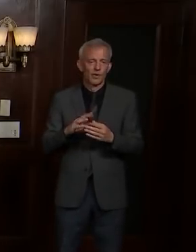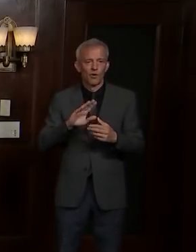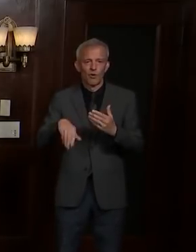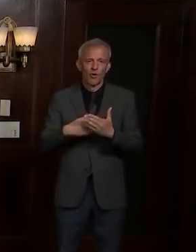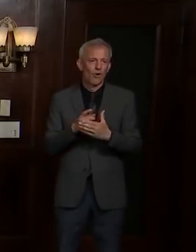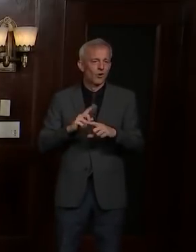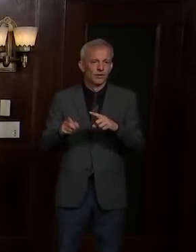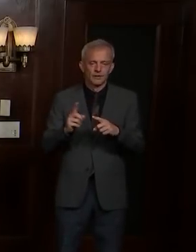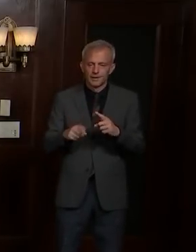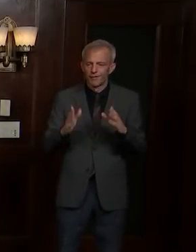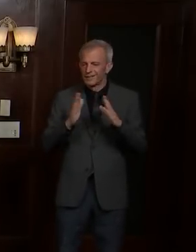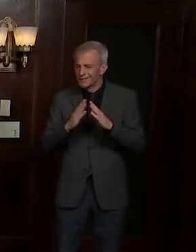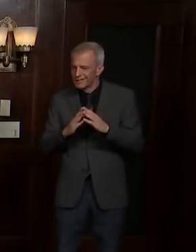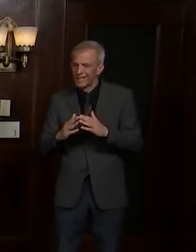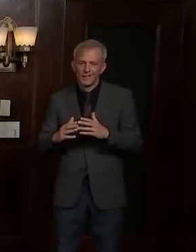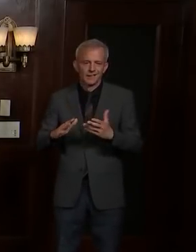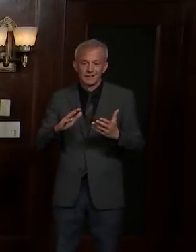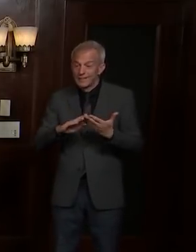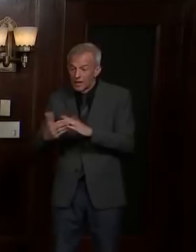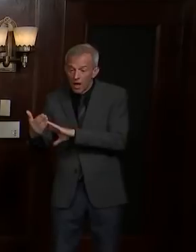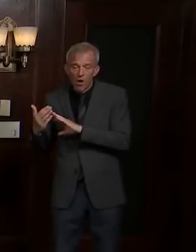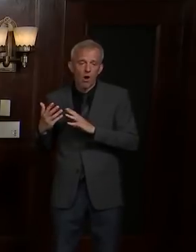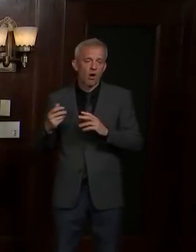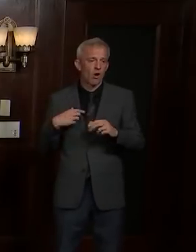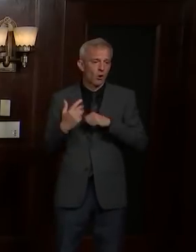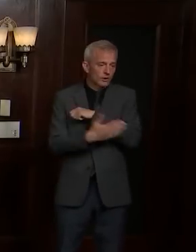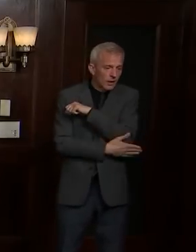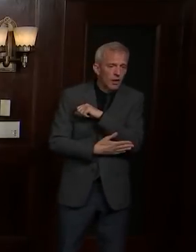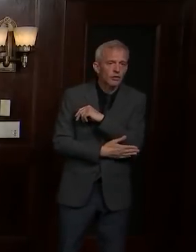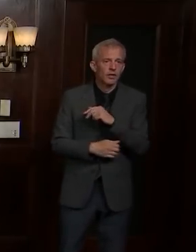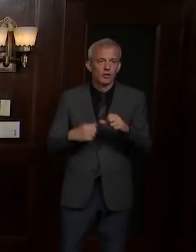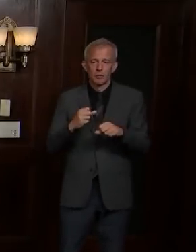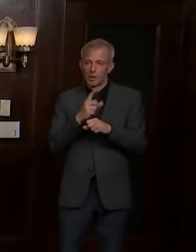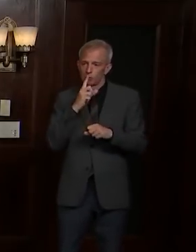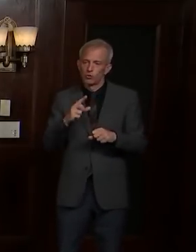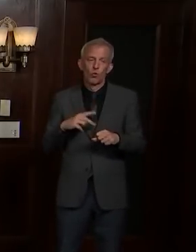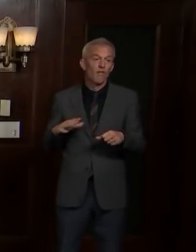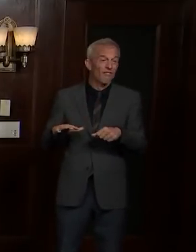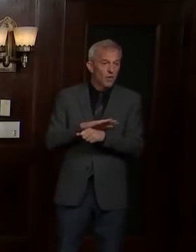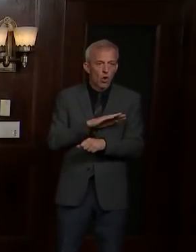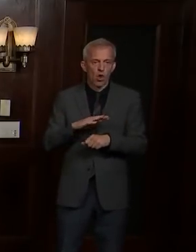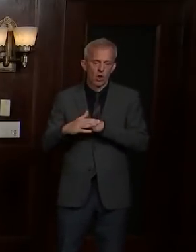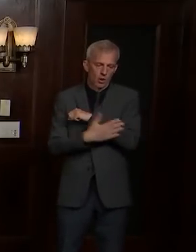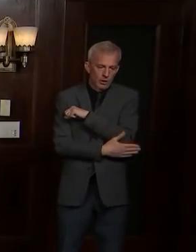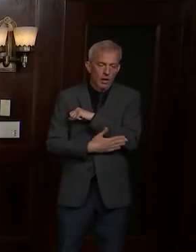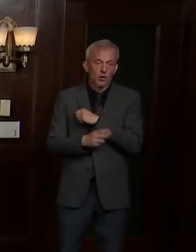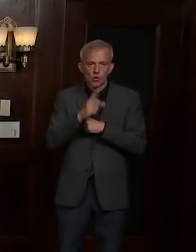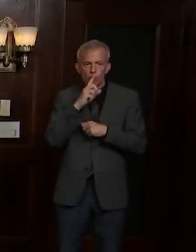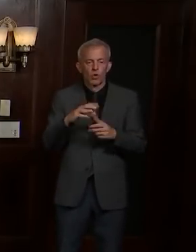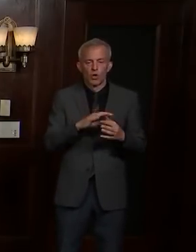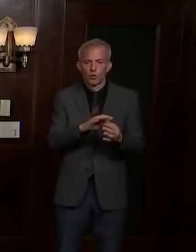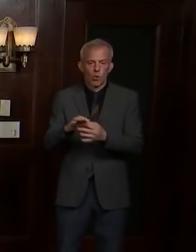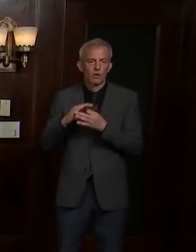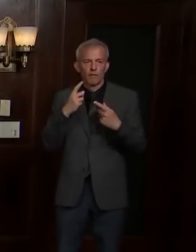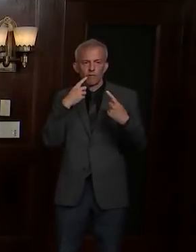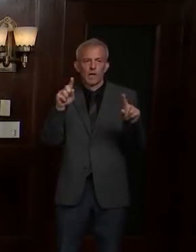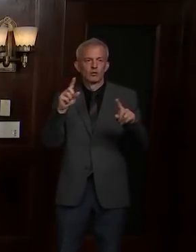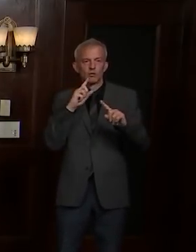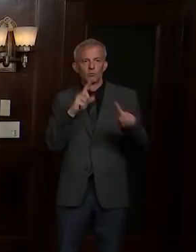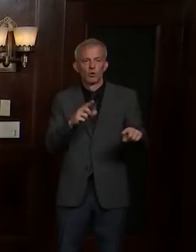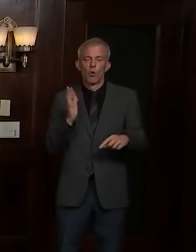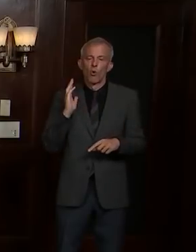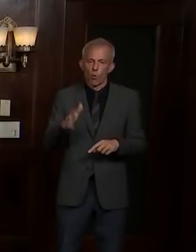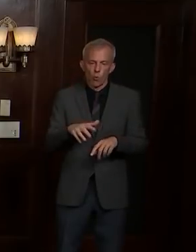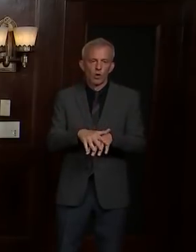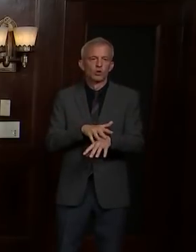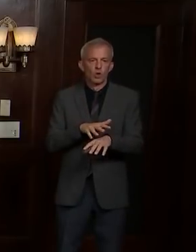jurisdictions to make sure that what we're offering here across the entire county is really a coordinated, effective response that will slow